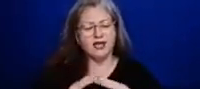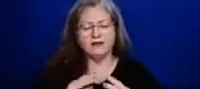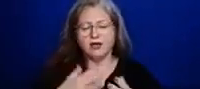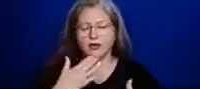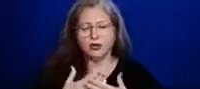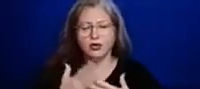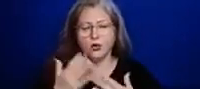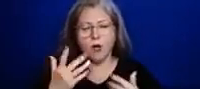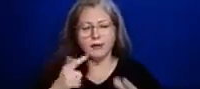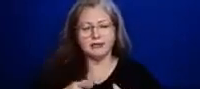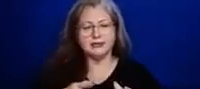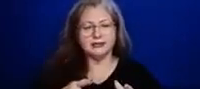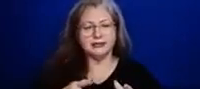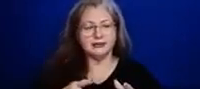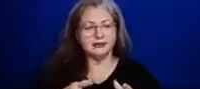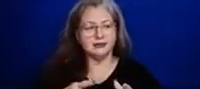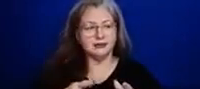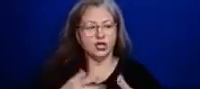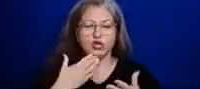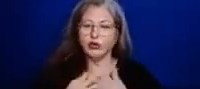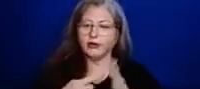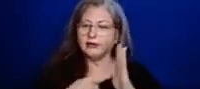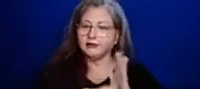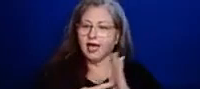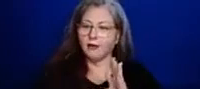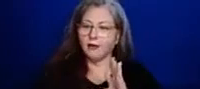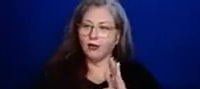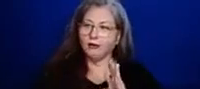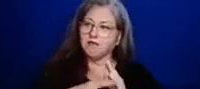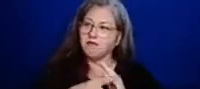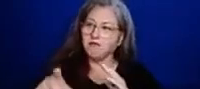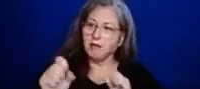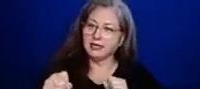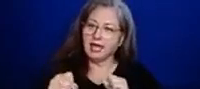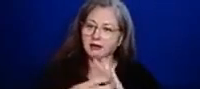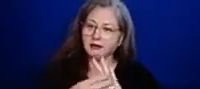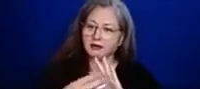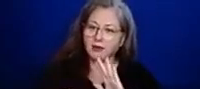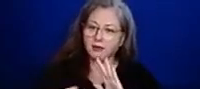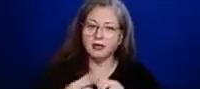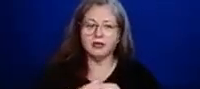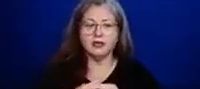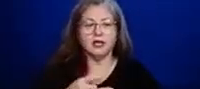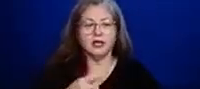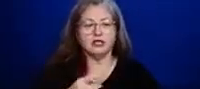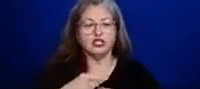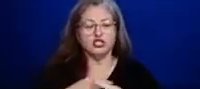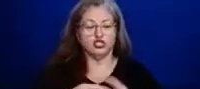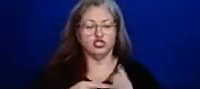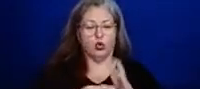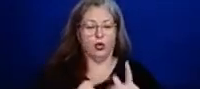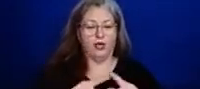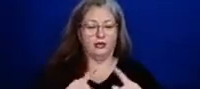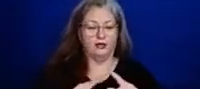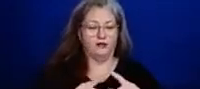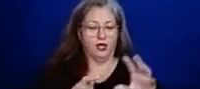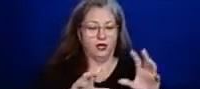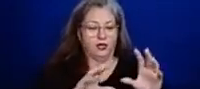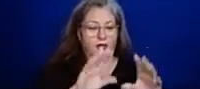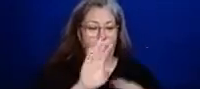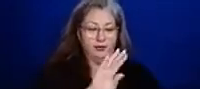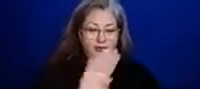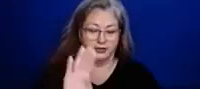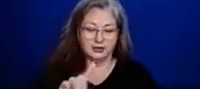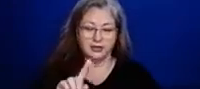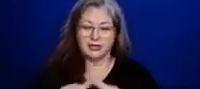also like an example to be followed. Exactly. The union of institutions and independent artists